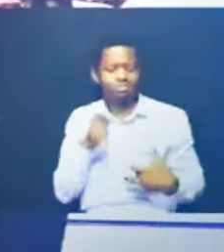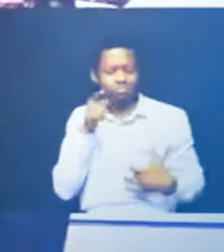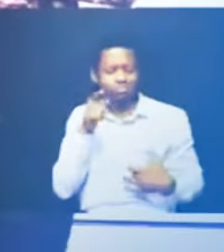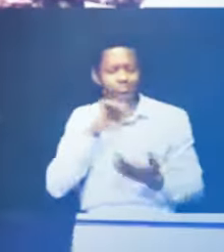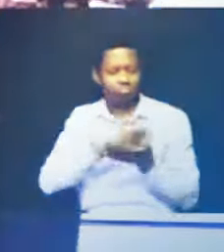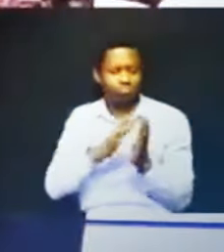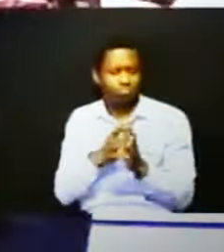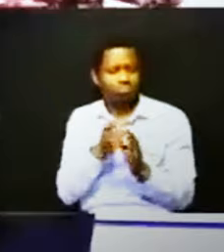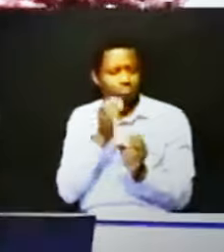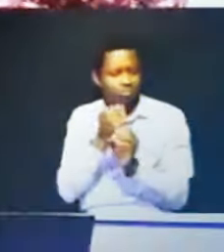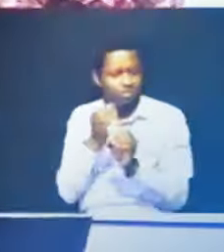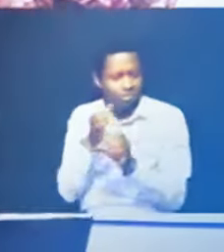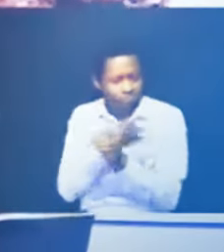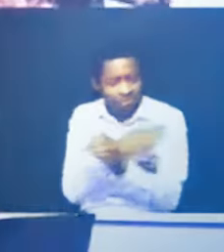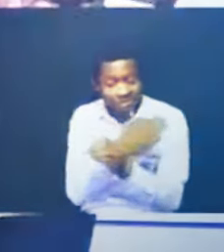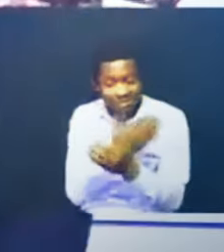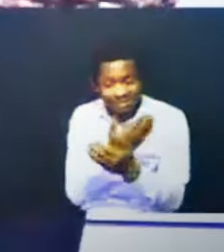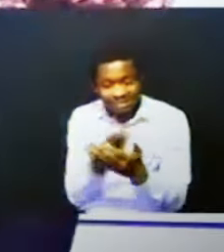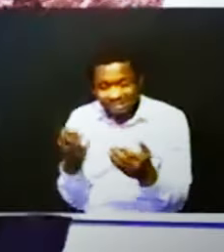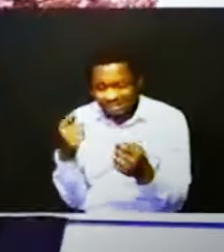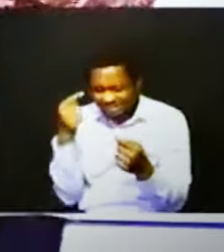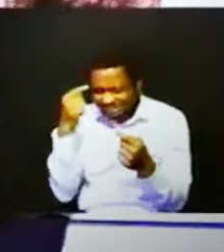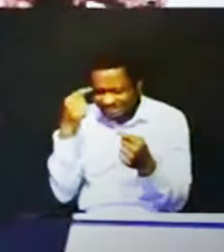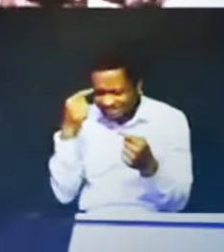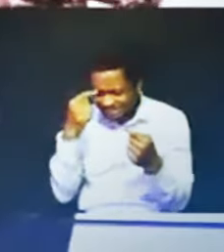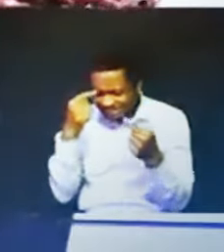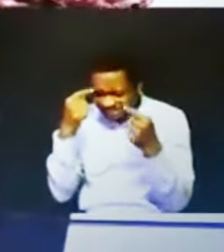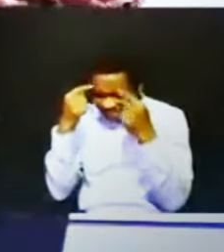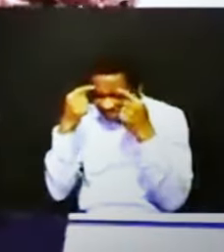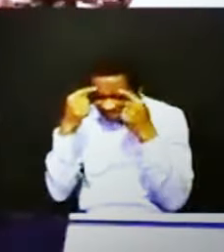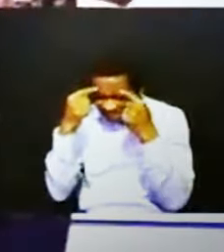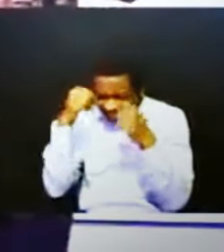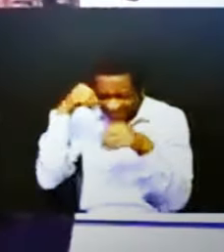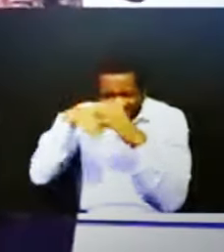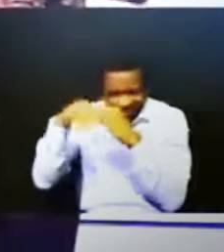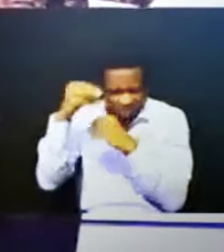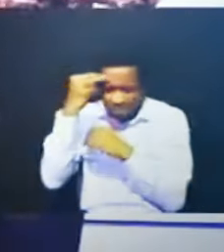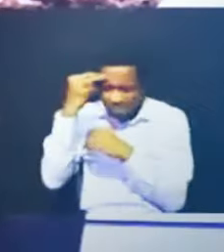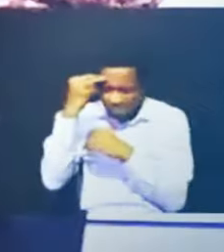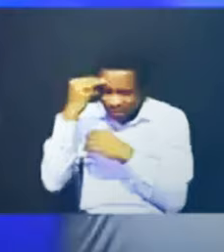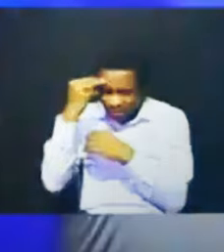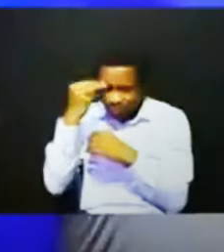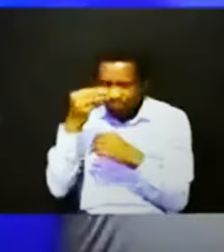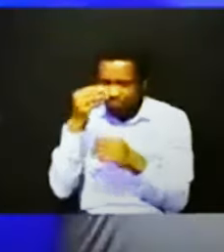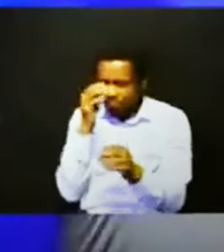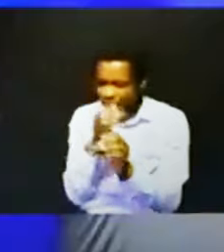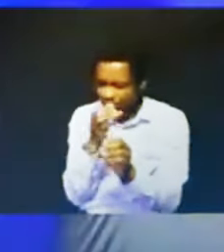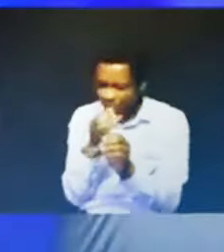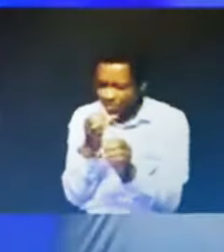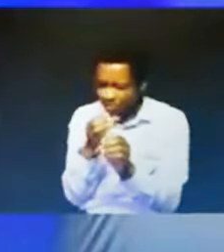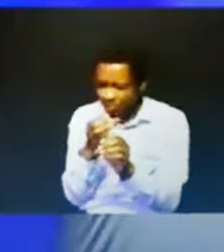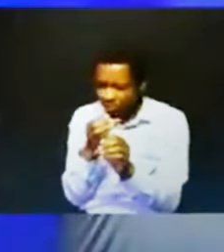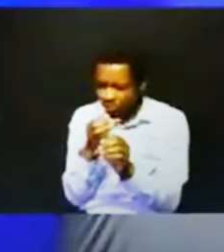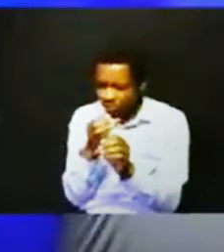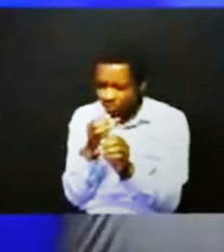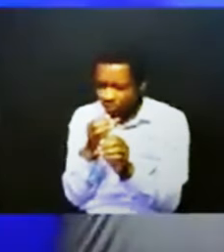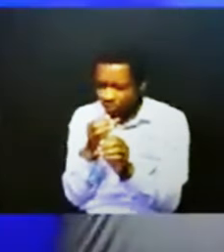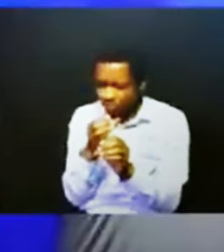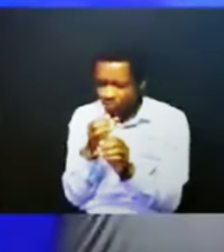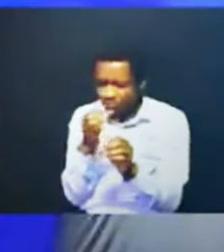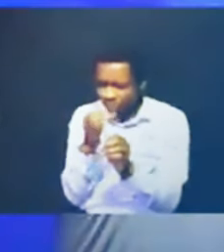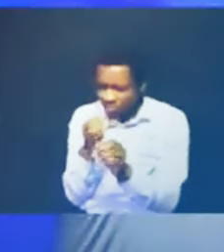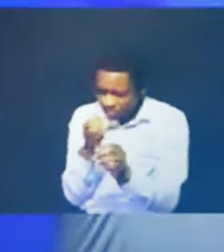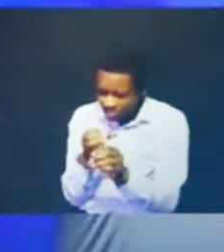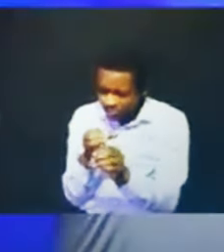What you are processing in your mind. Be careful that you don't see that the Almighty is